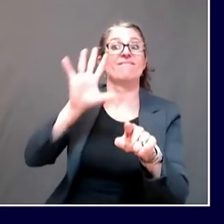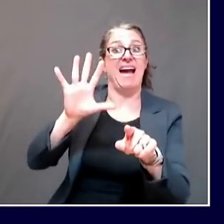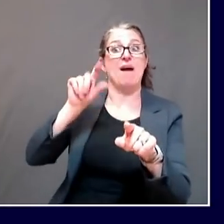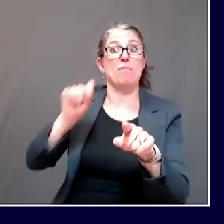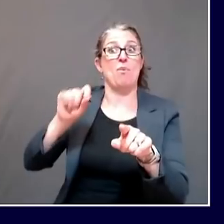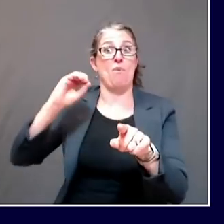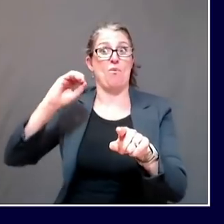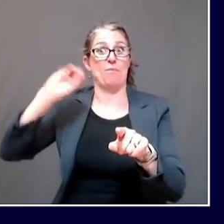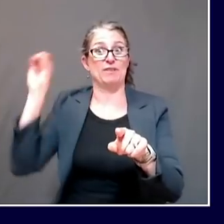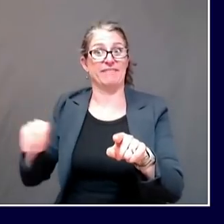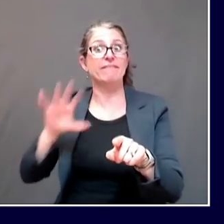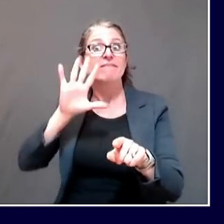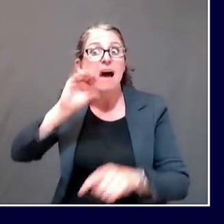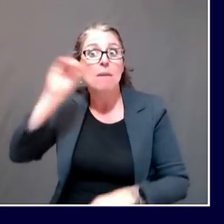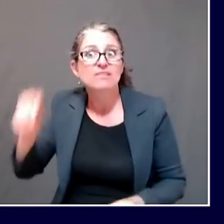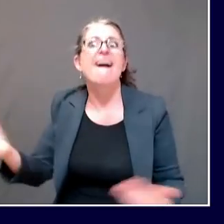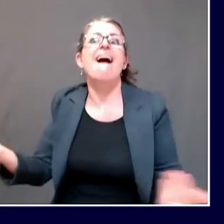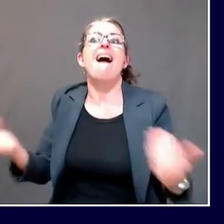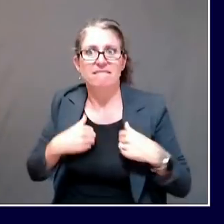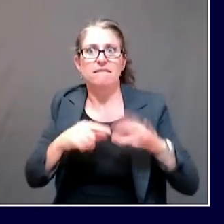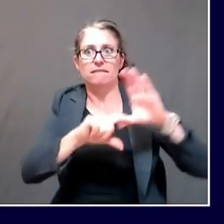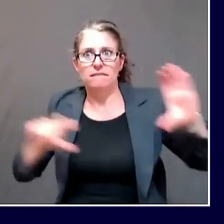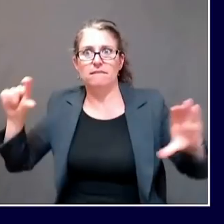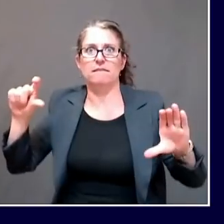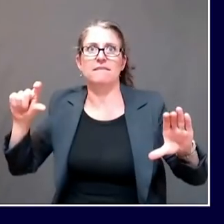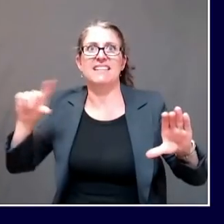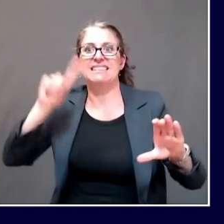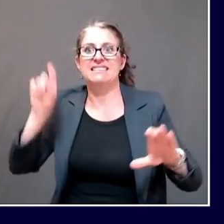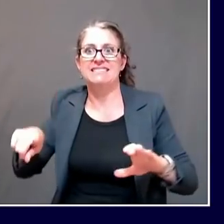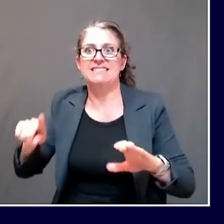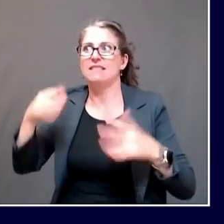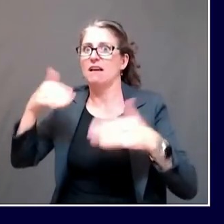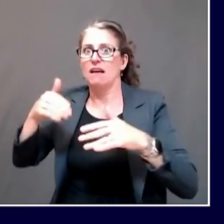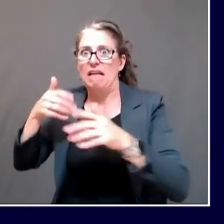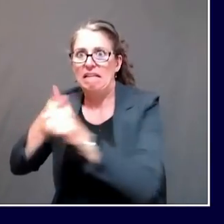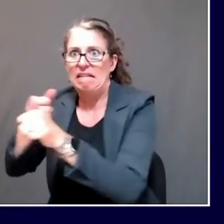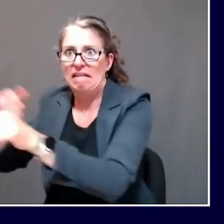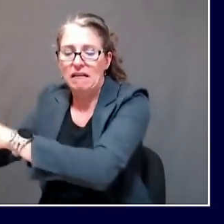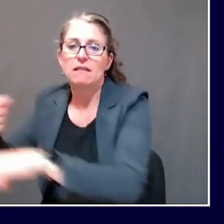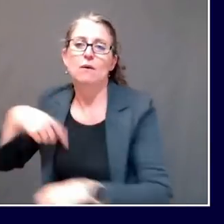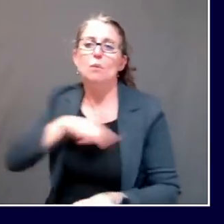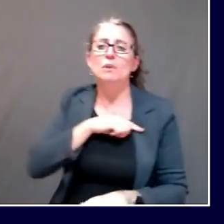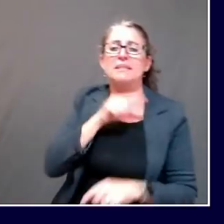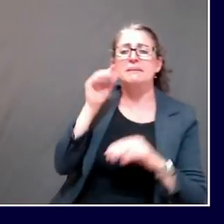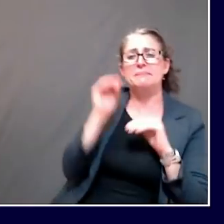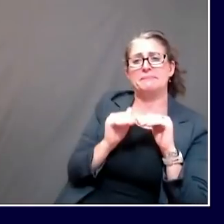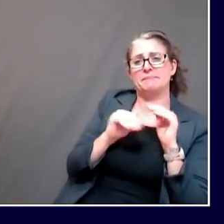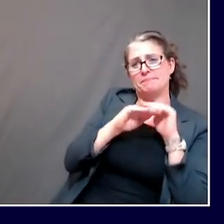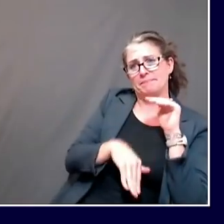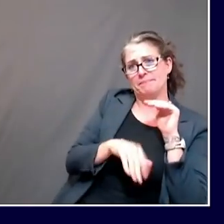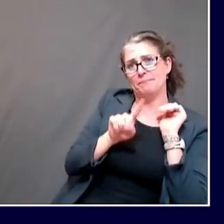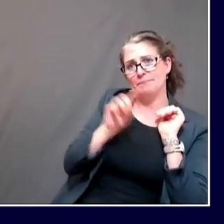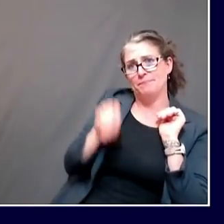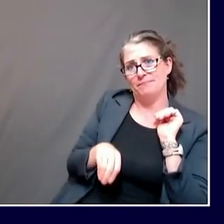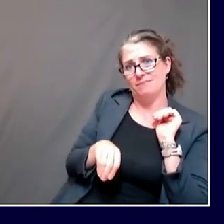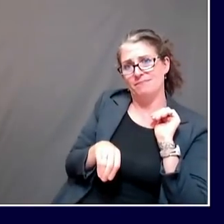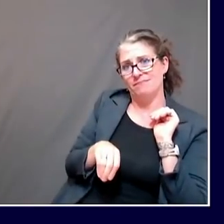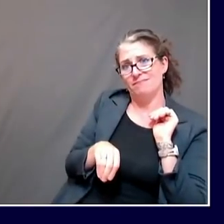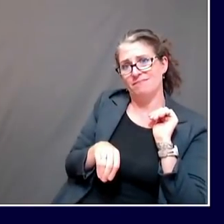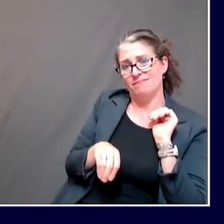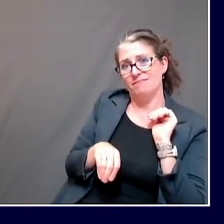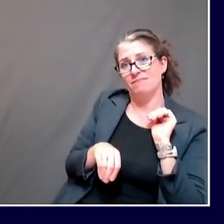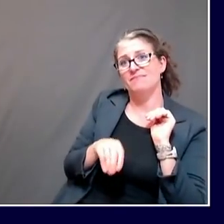volume, right now in Maine, we are conducting approximately 355 PCR tests for